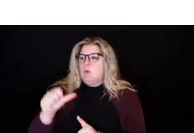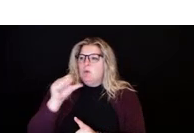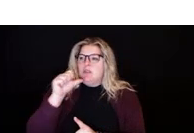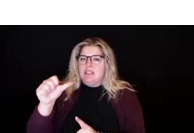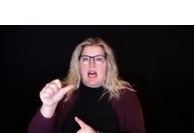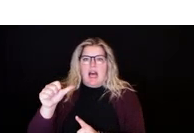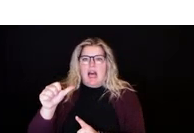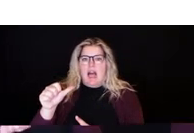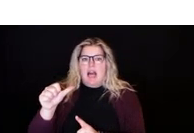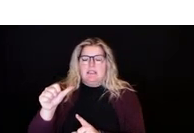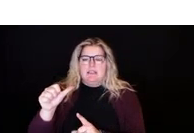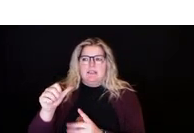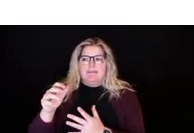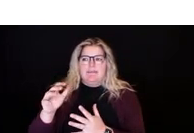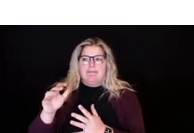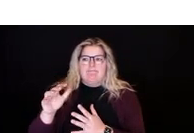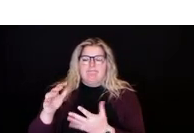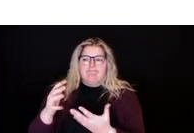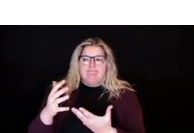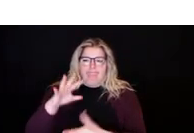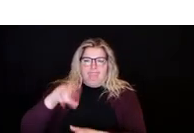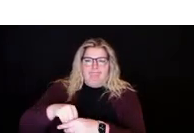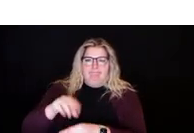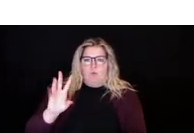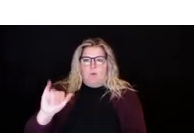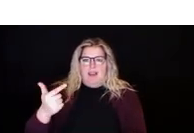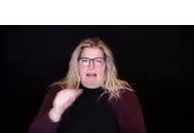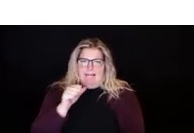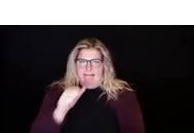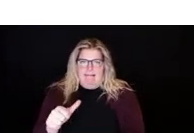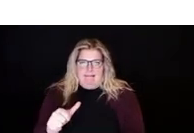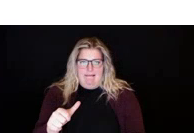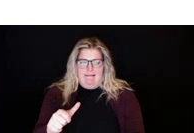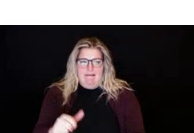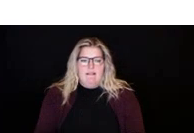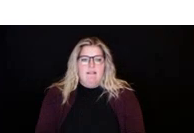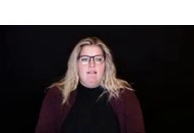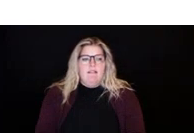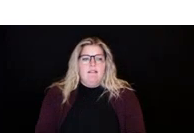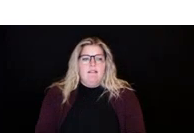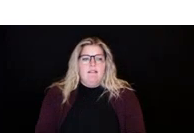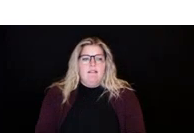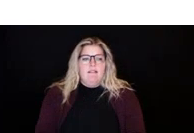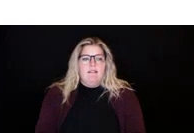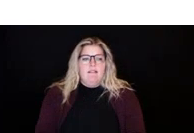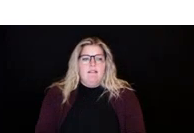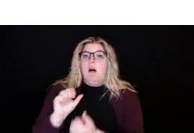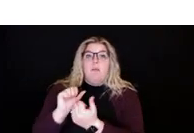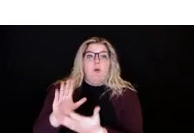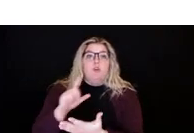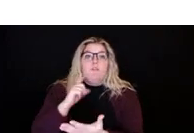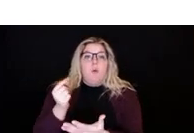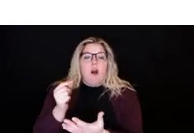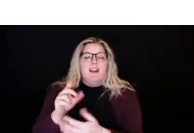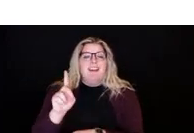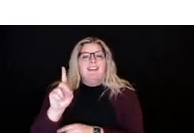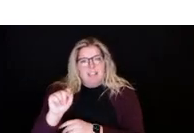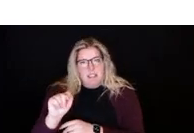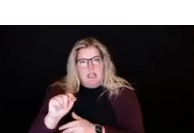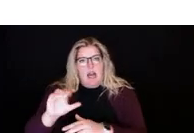2.1 requirements in mind. It was approached as an experience exclusively for desktop